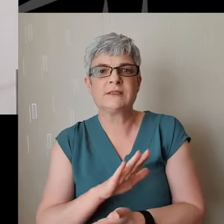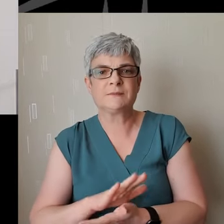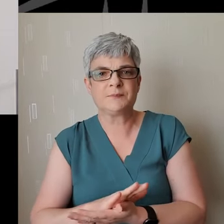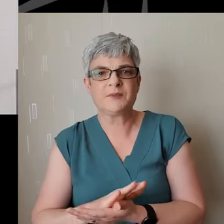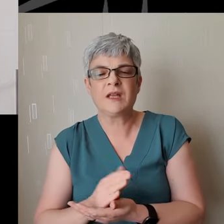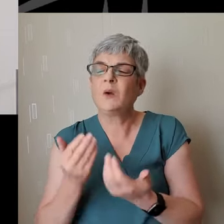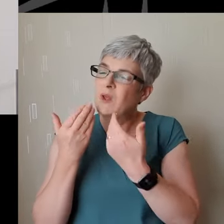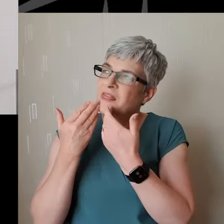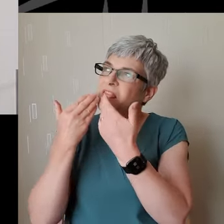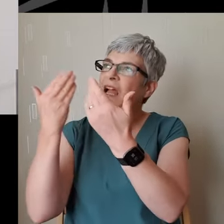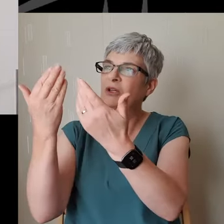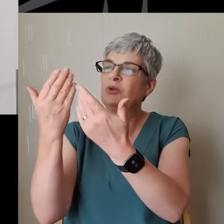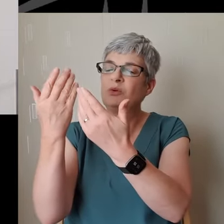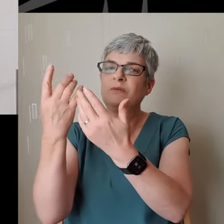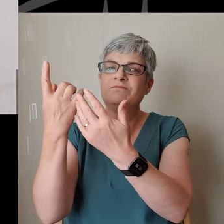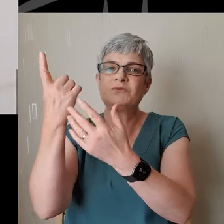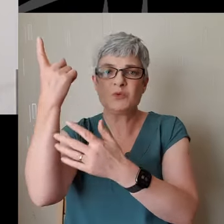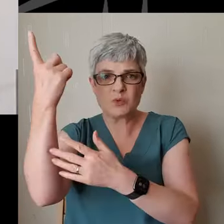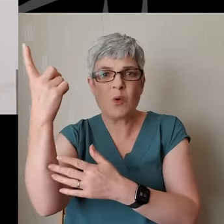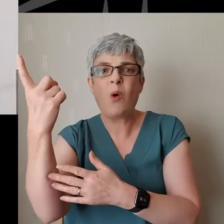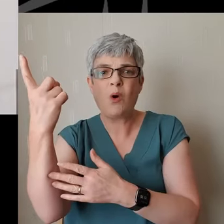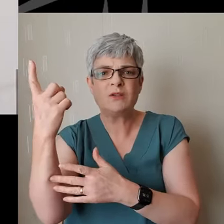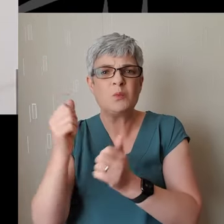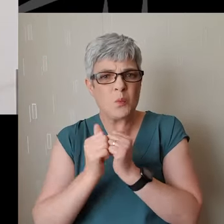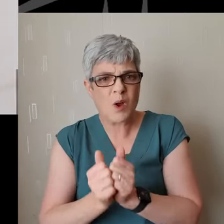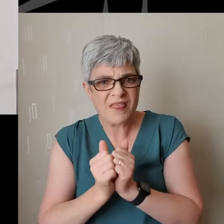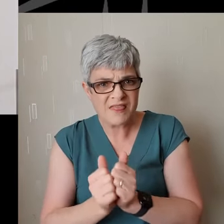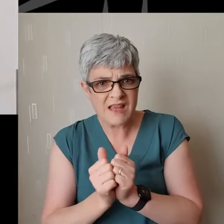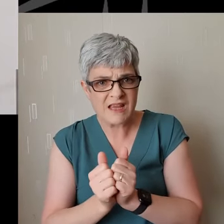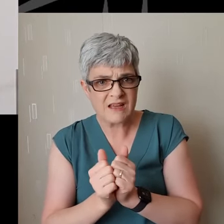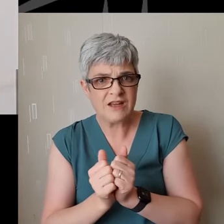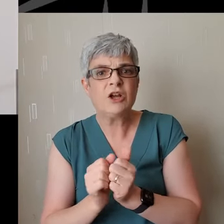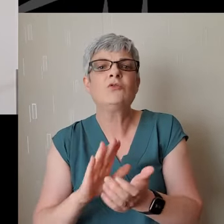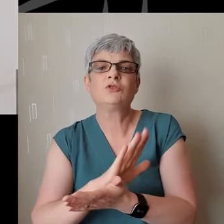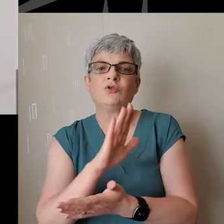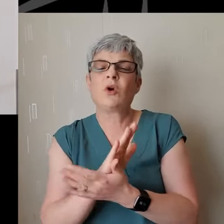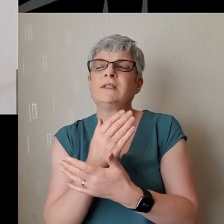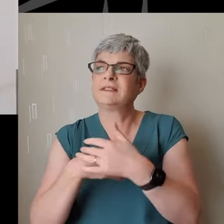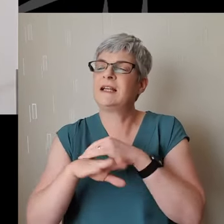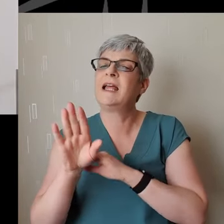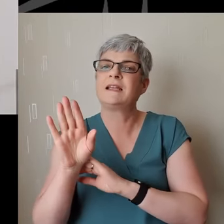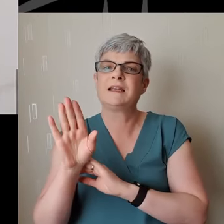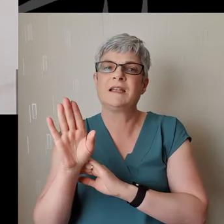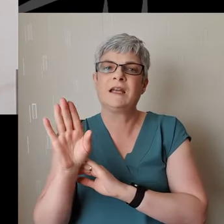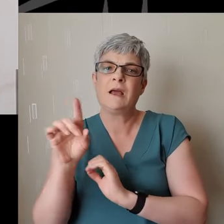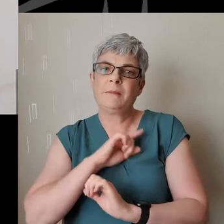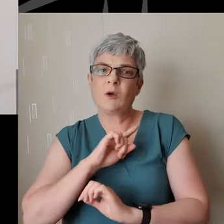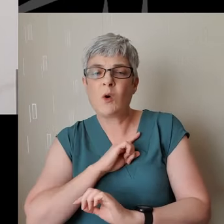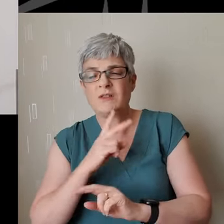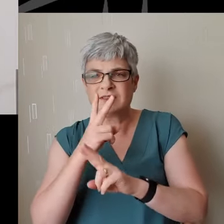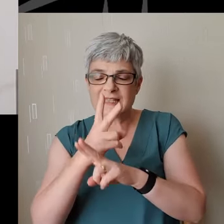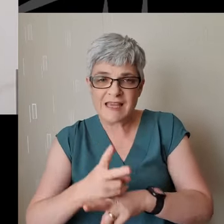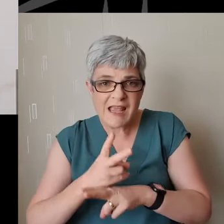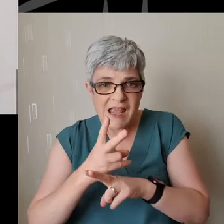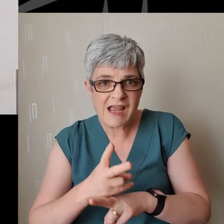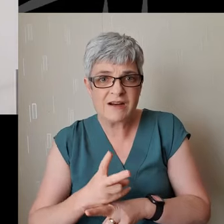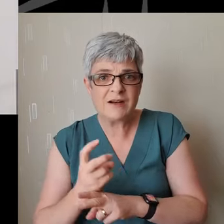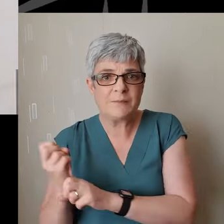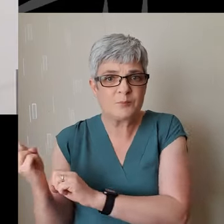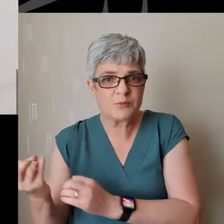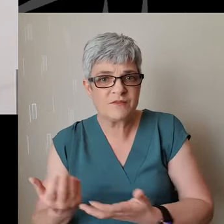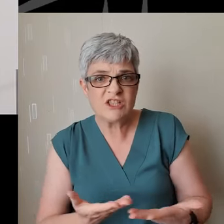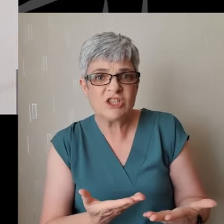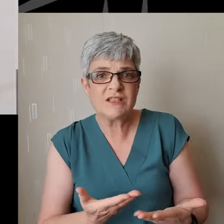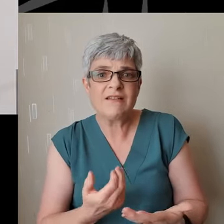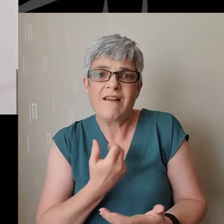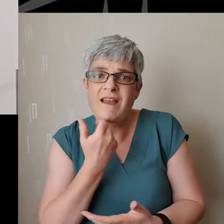We thank you that you are a God worth rejoicing in, for your care and for your provision for us day by